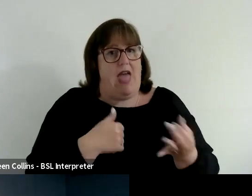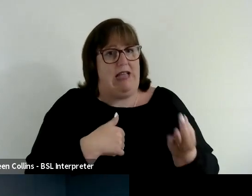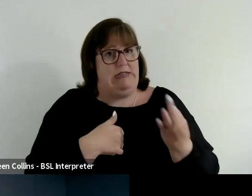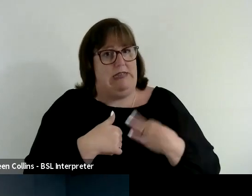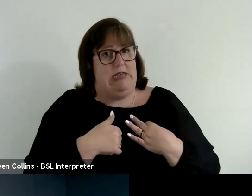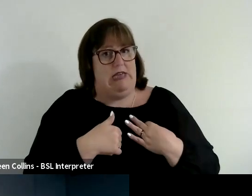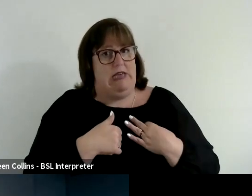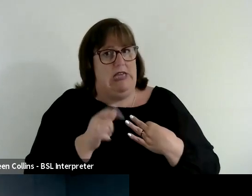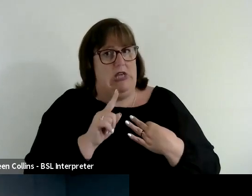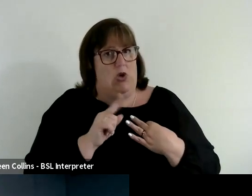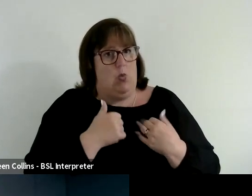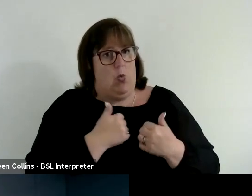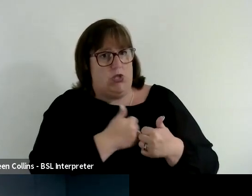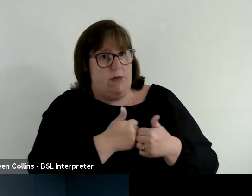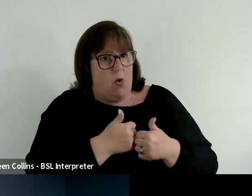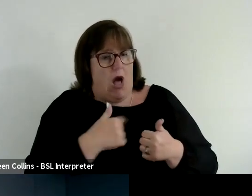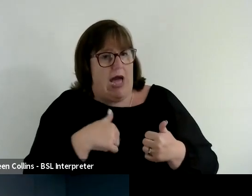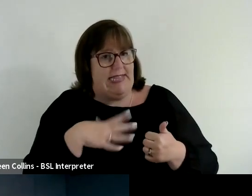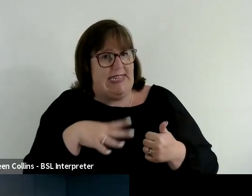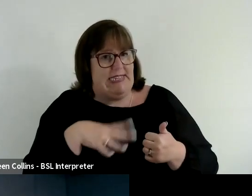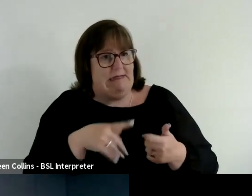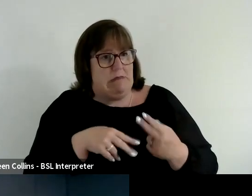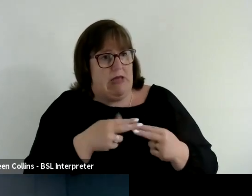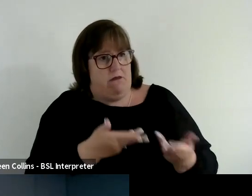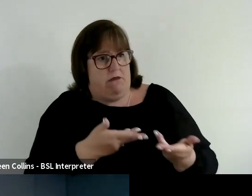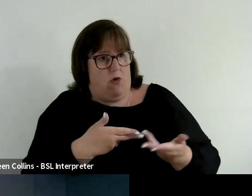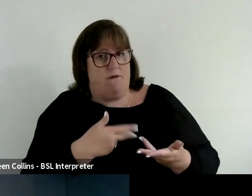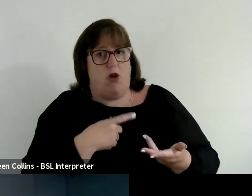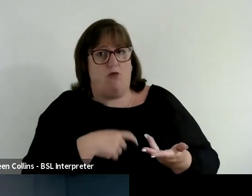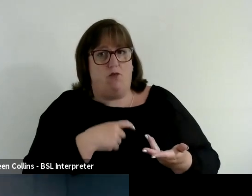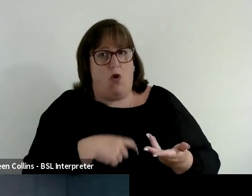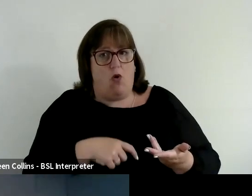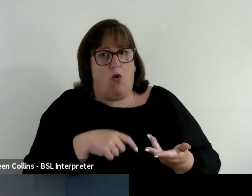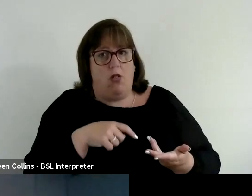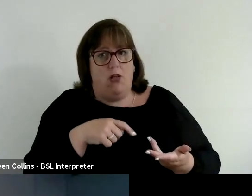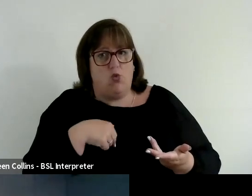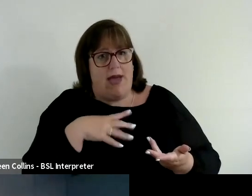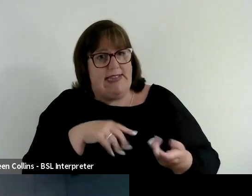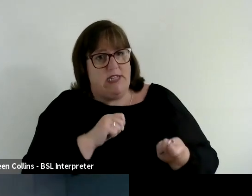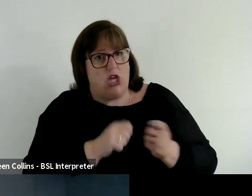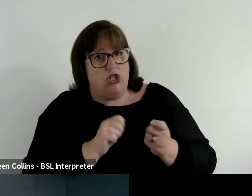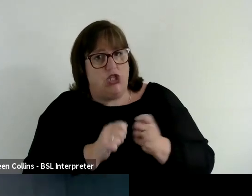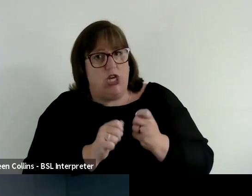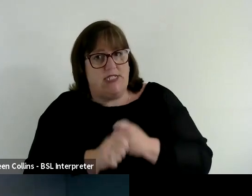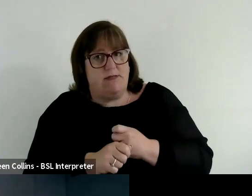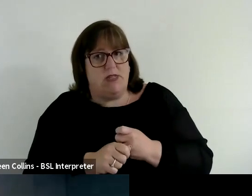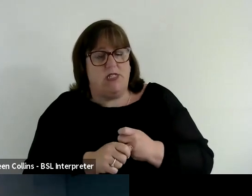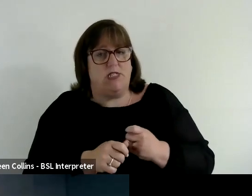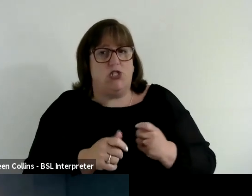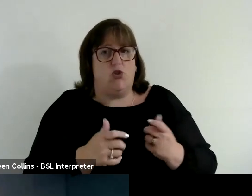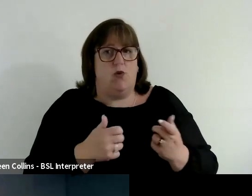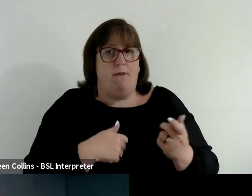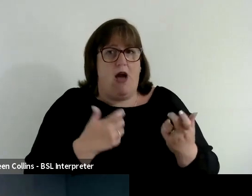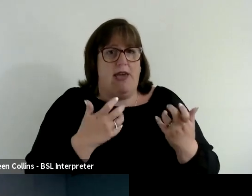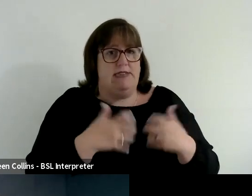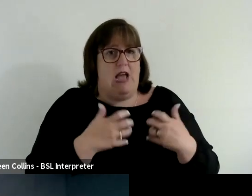need? If you're offered a role, do you need any adjustments to your, you know, my tech kit? And I'd